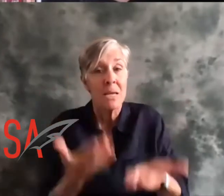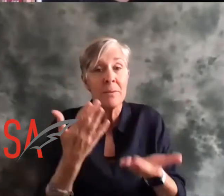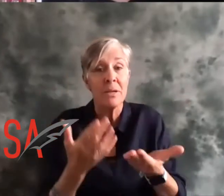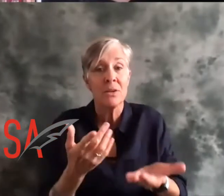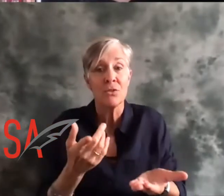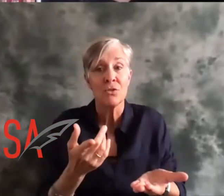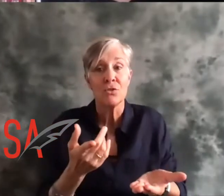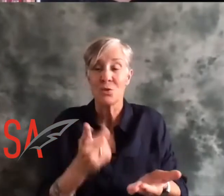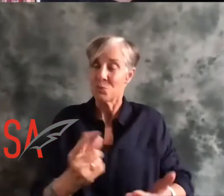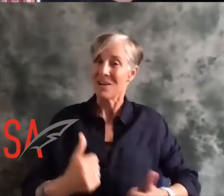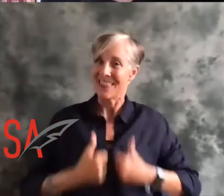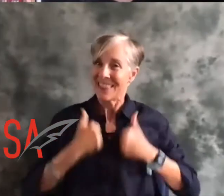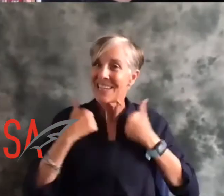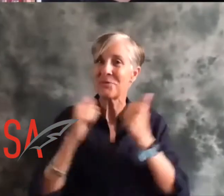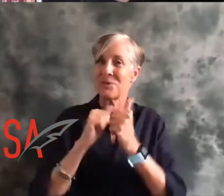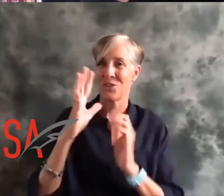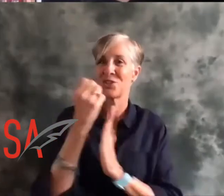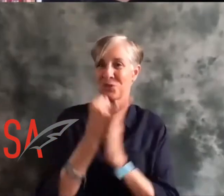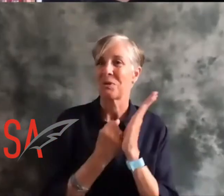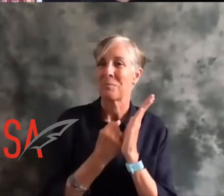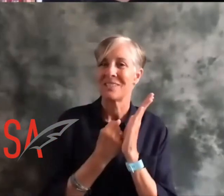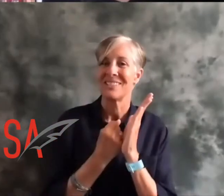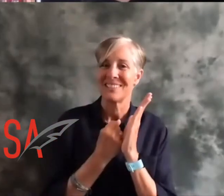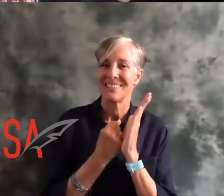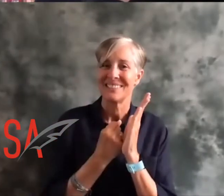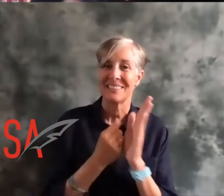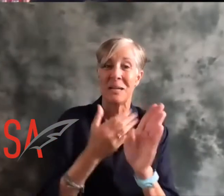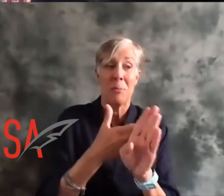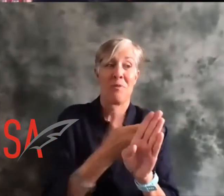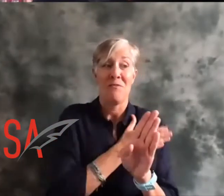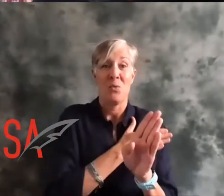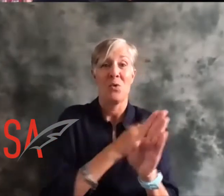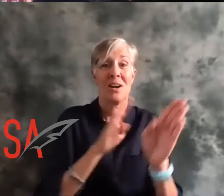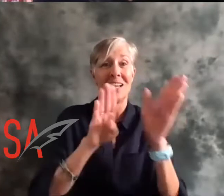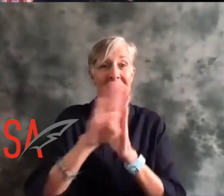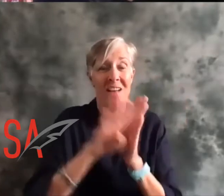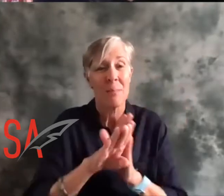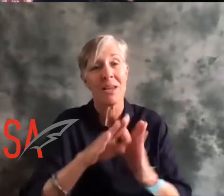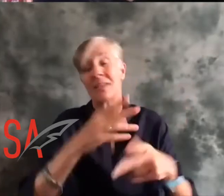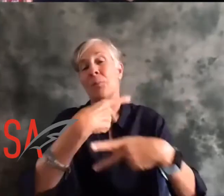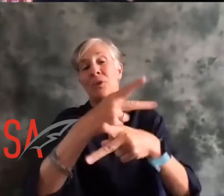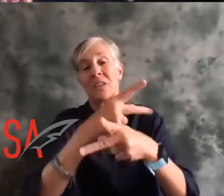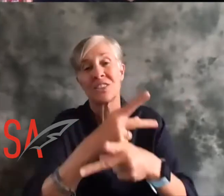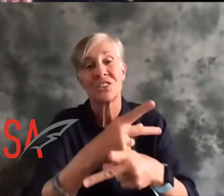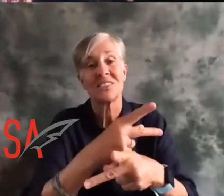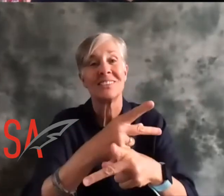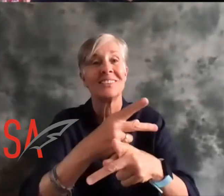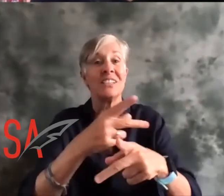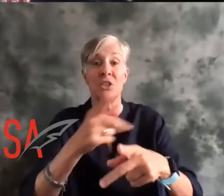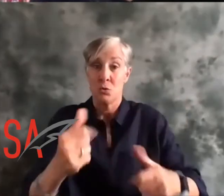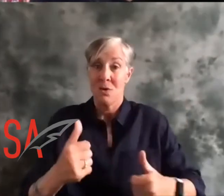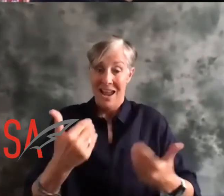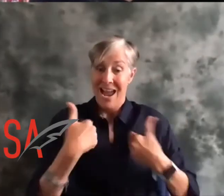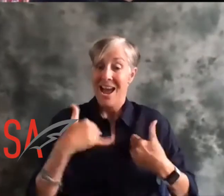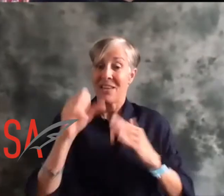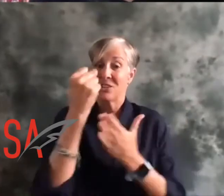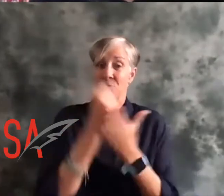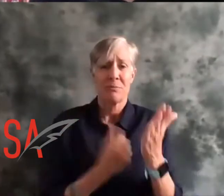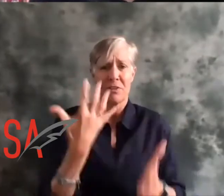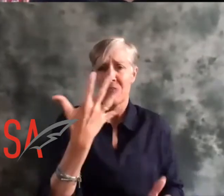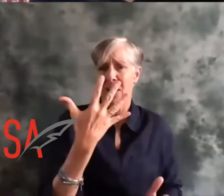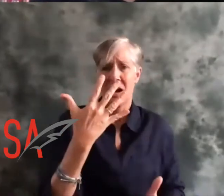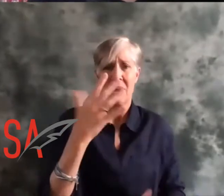your script before it goes into development and production and goes onto the screen for 5 to 10 years. Like, no